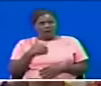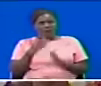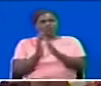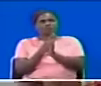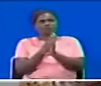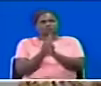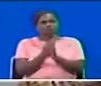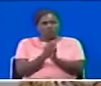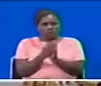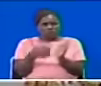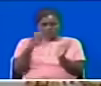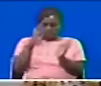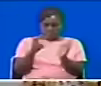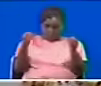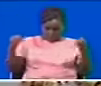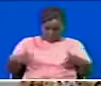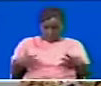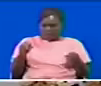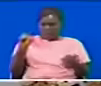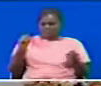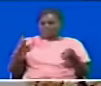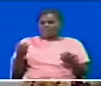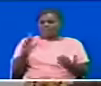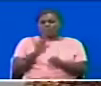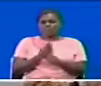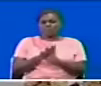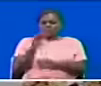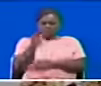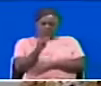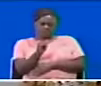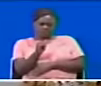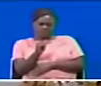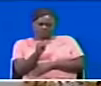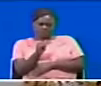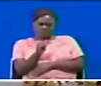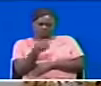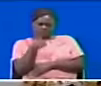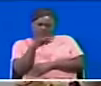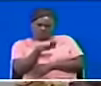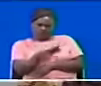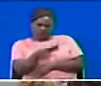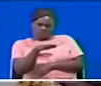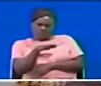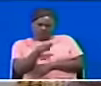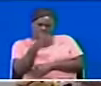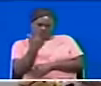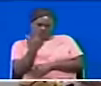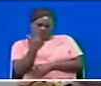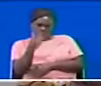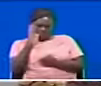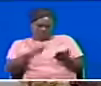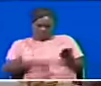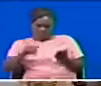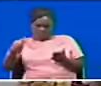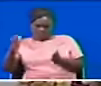narrative, which I have seen also. Many women will ask, will look at you, and they'll tell you, you are better off than so-and-so.